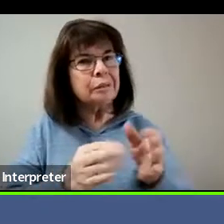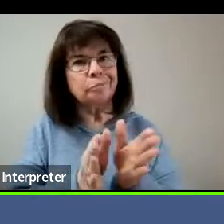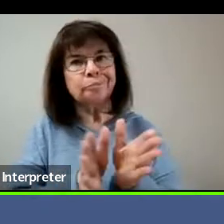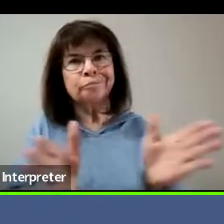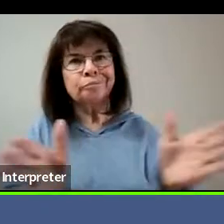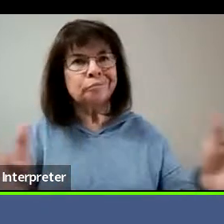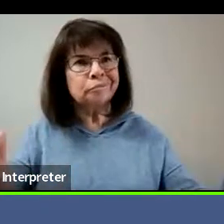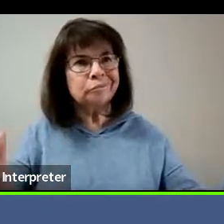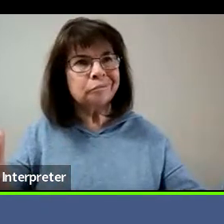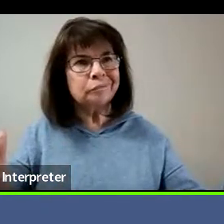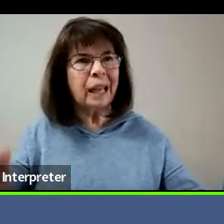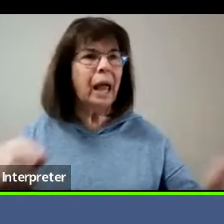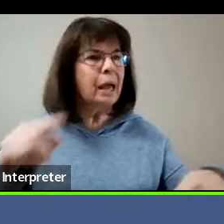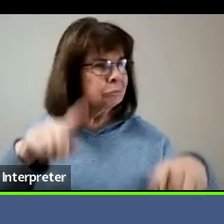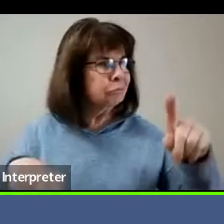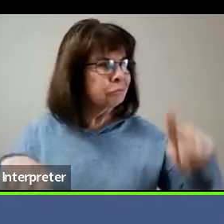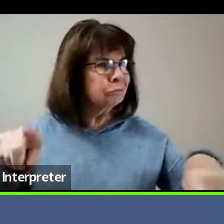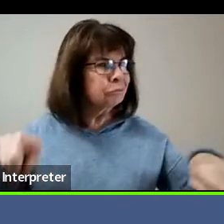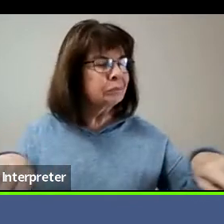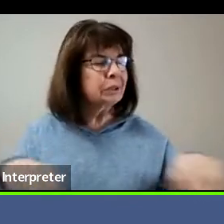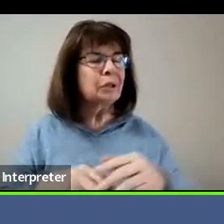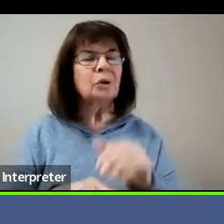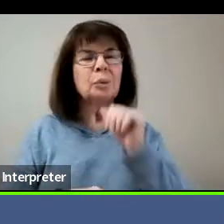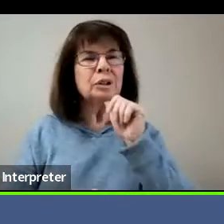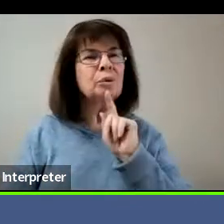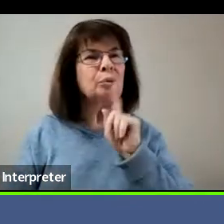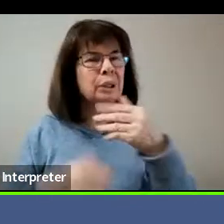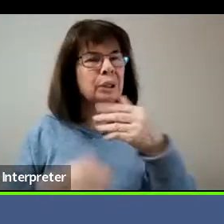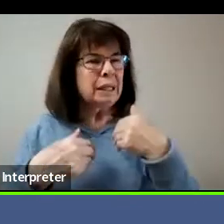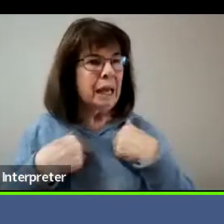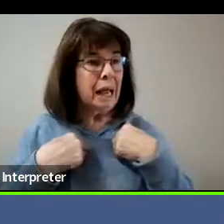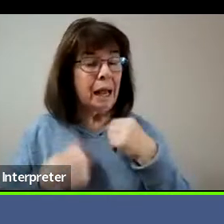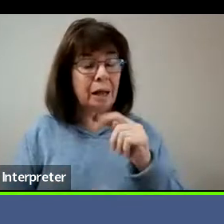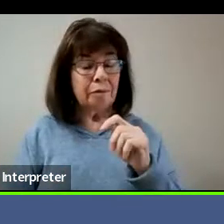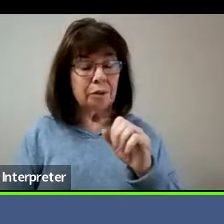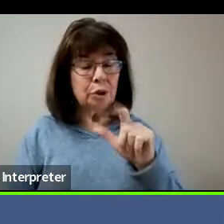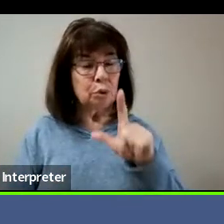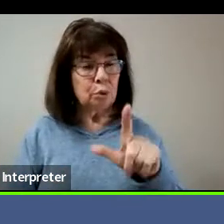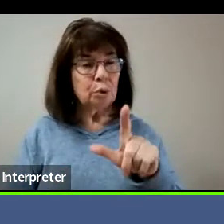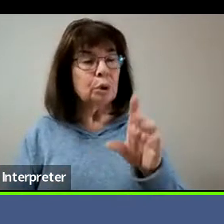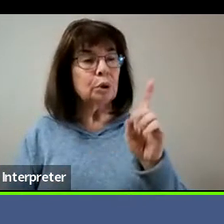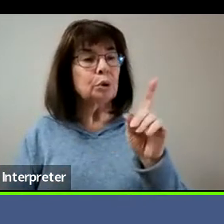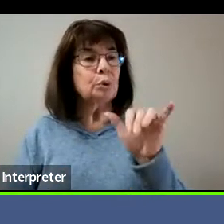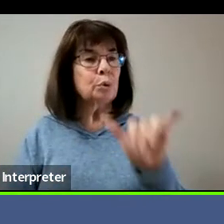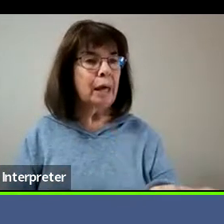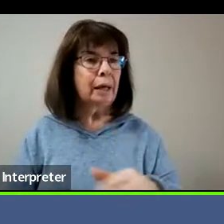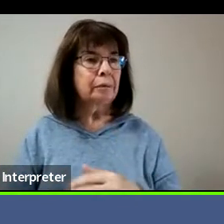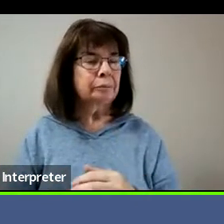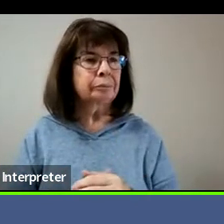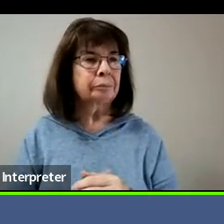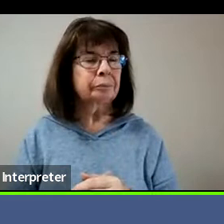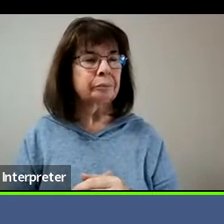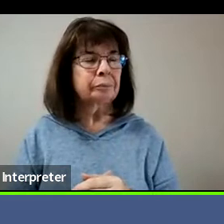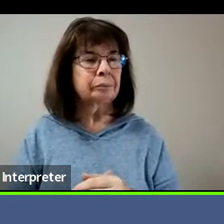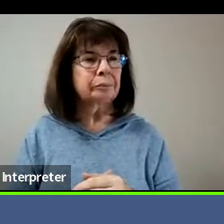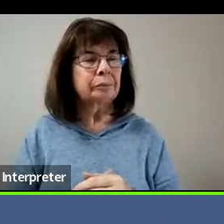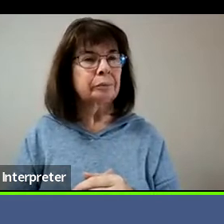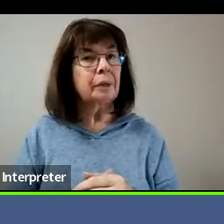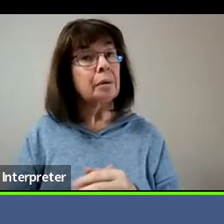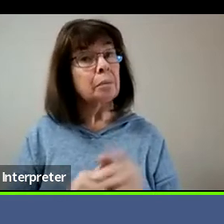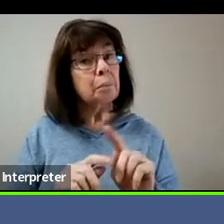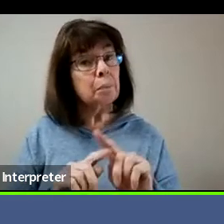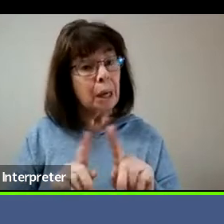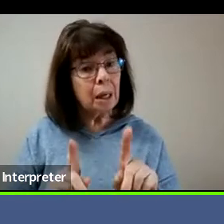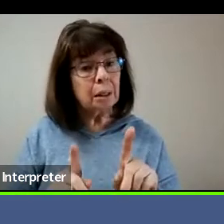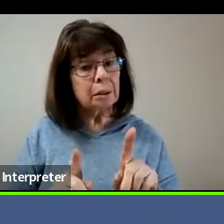this, we don't really have a tool that, to do that here locally. But I think